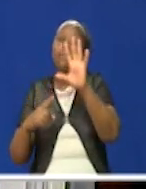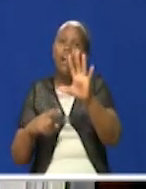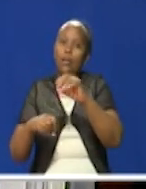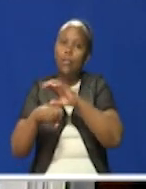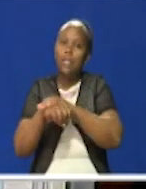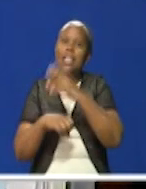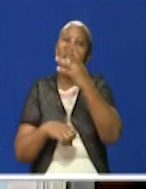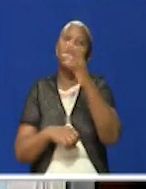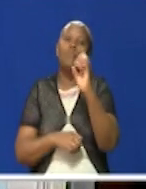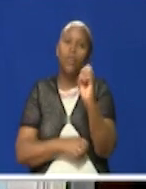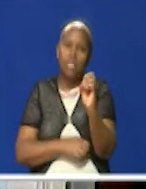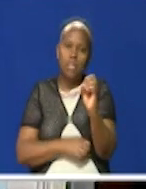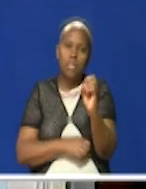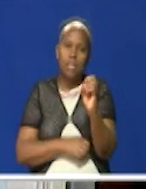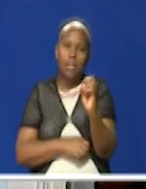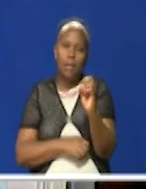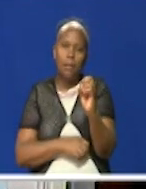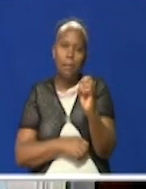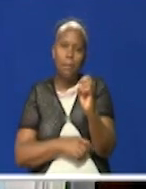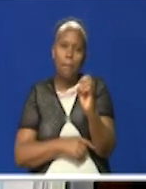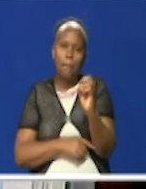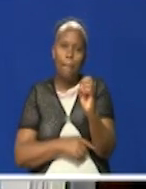us 40.